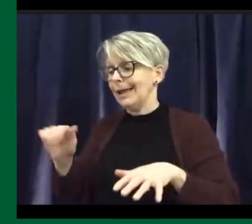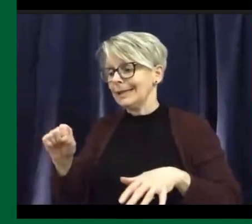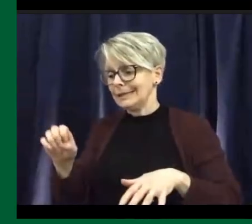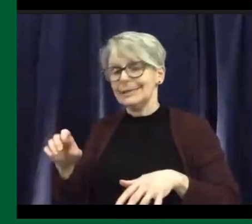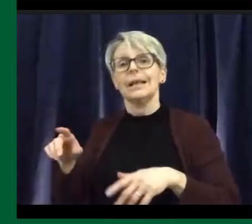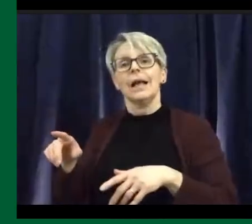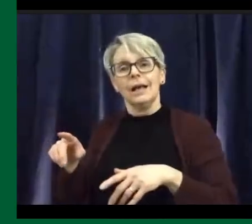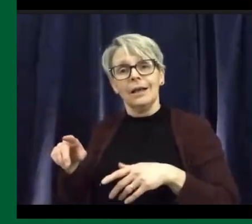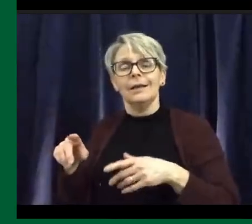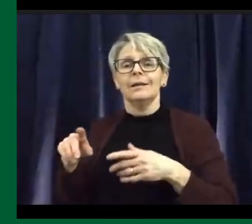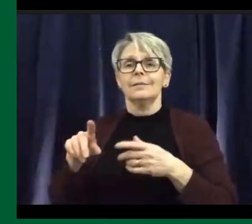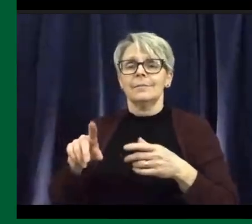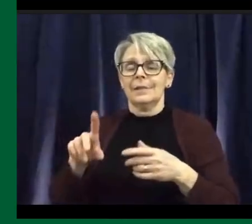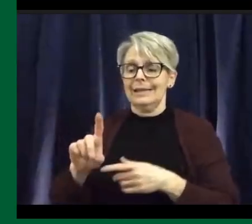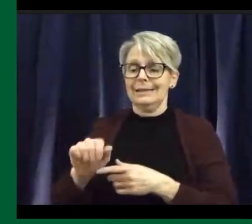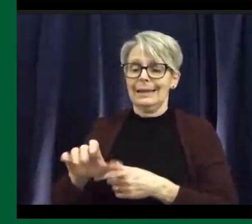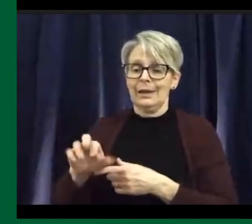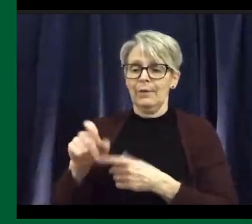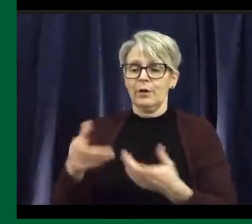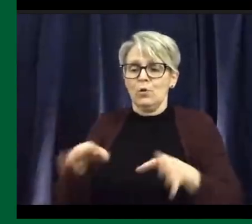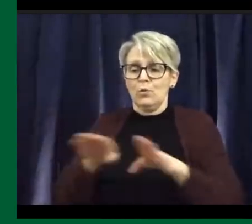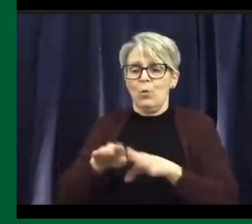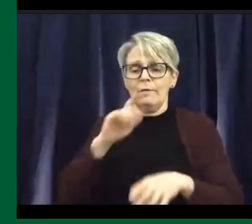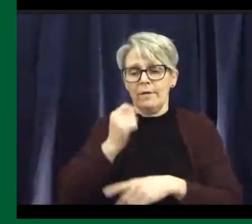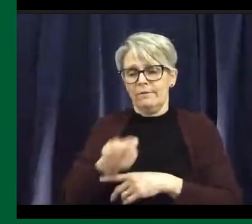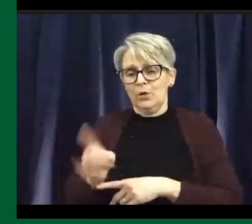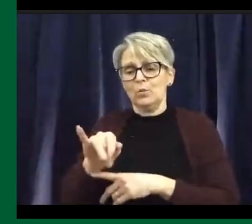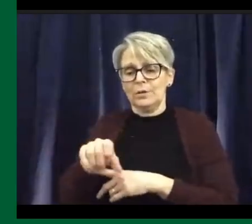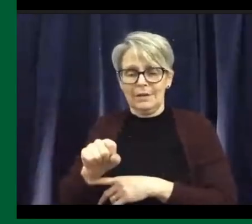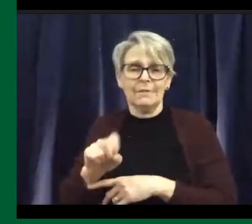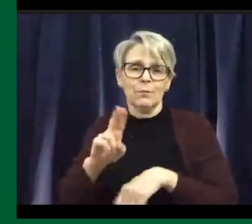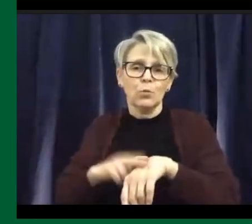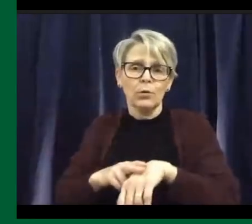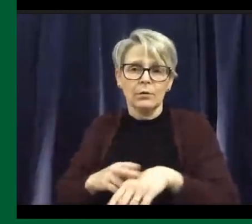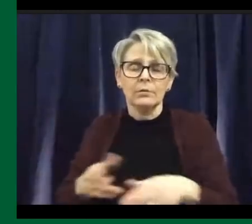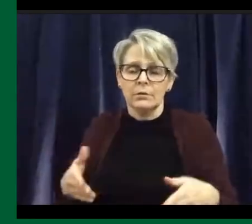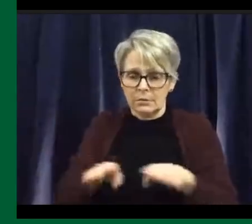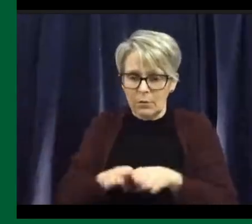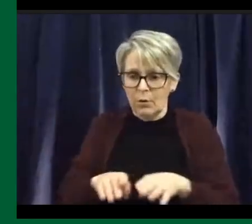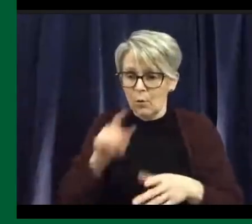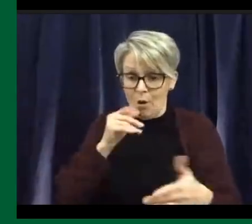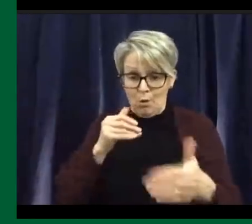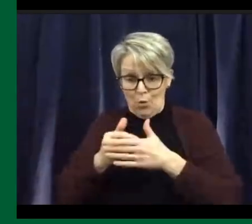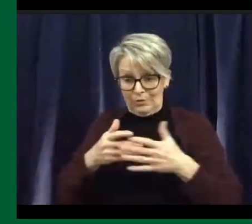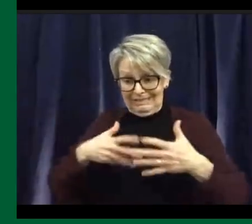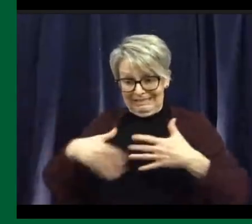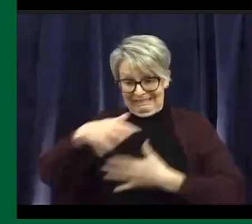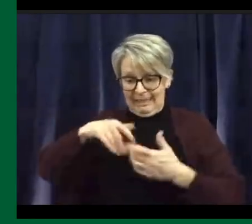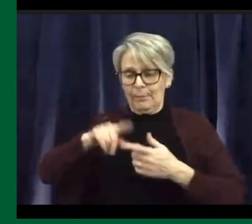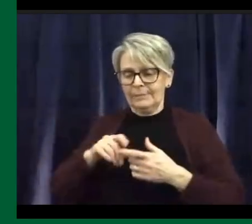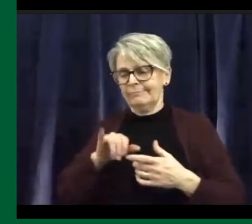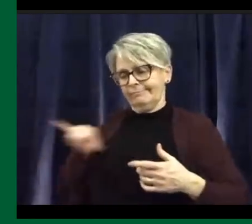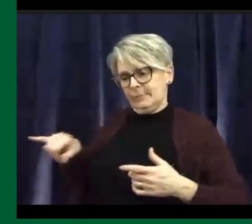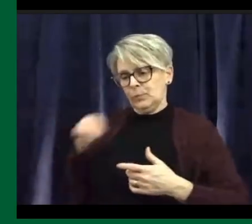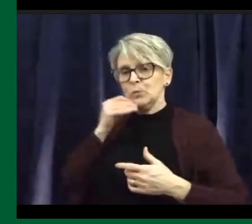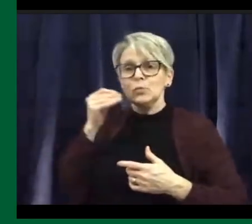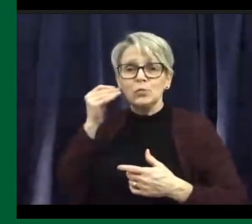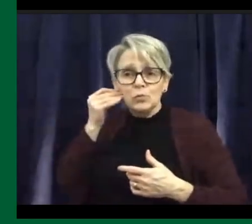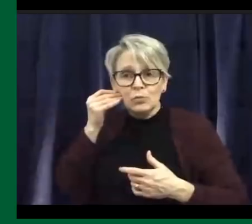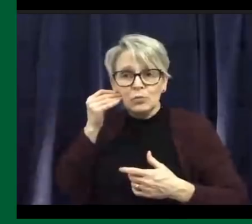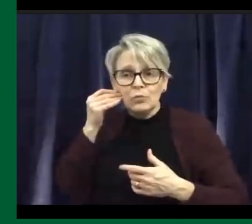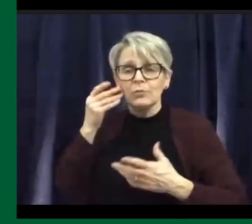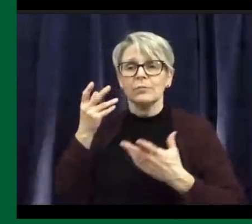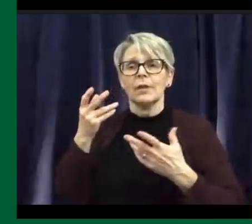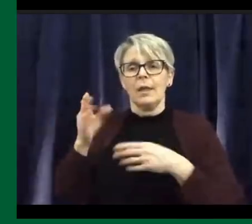daycare may have to close for a few days. Obviously cases and close contacts isolate. And then the business operations start.